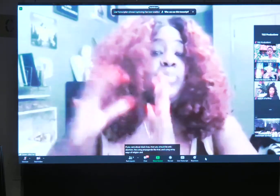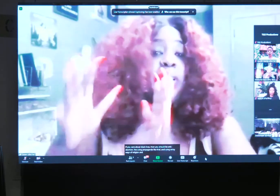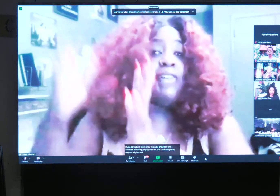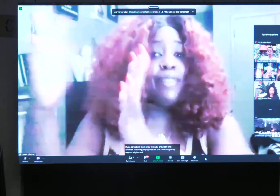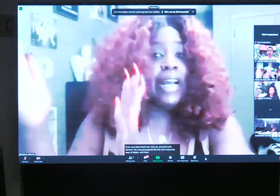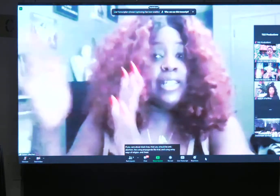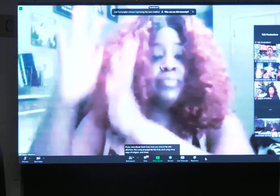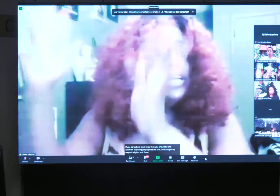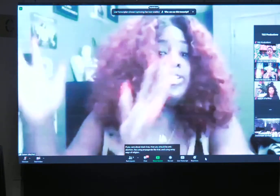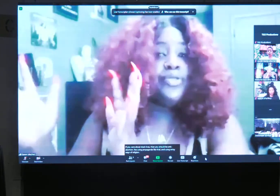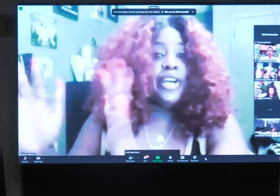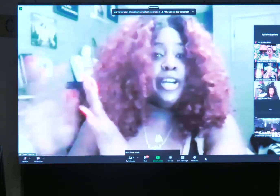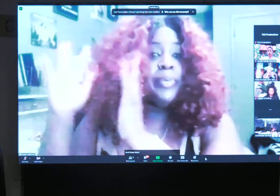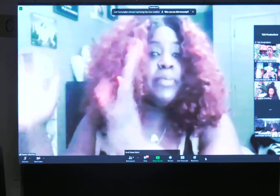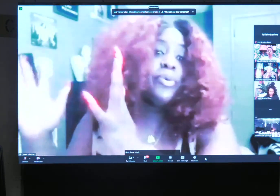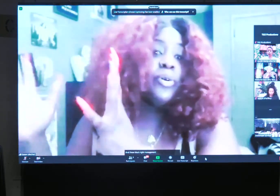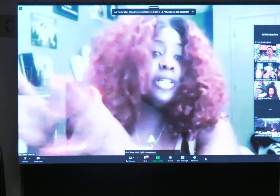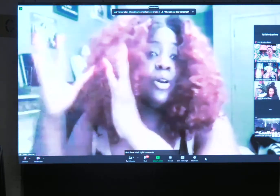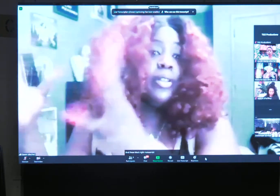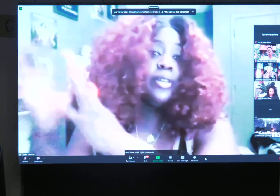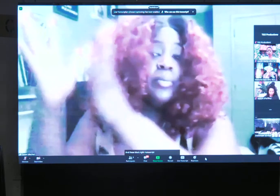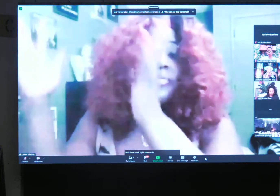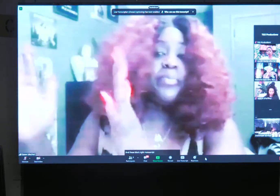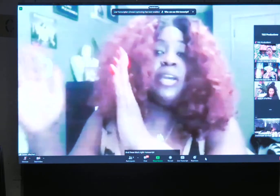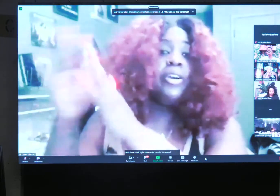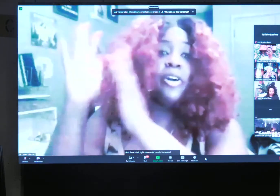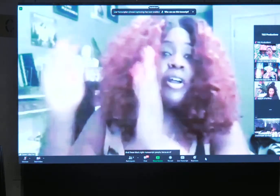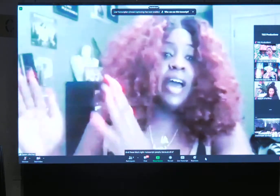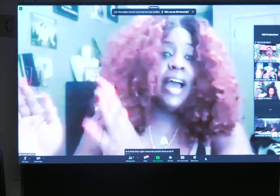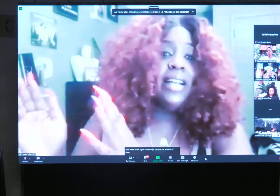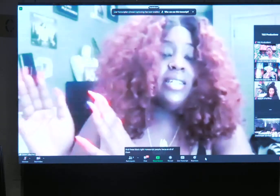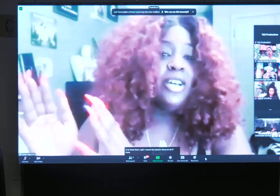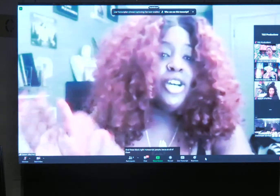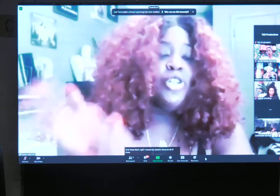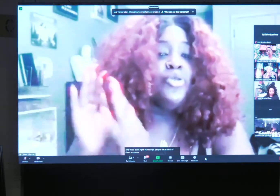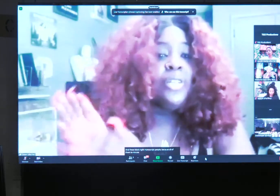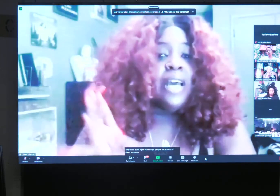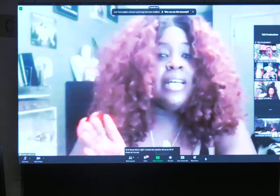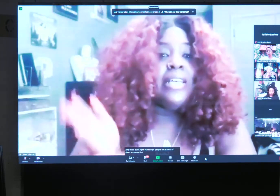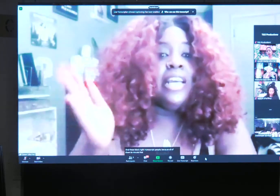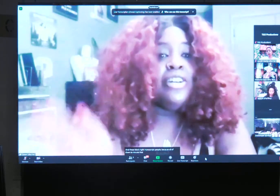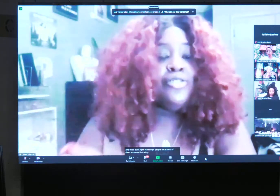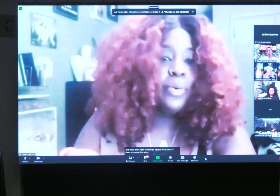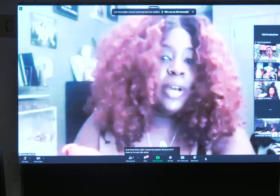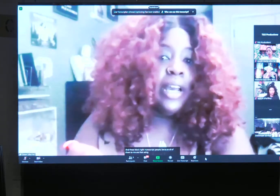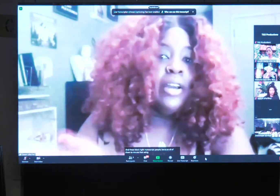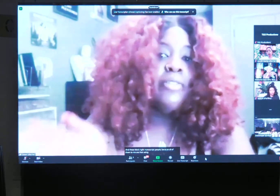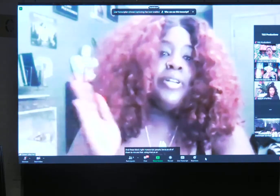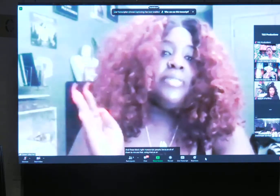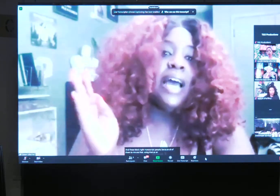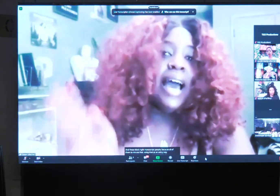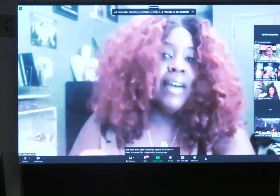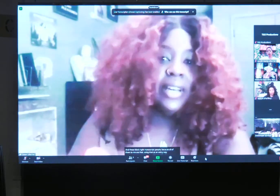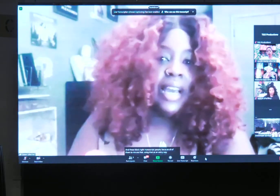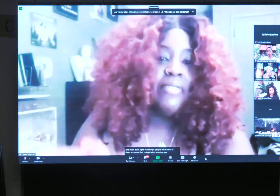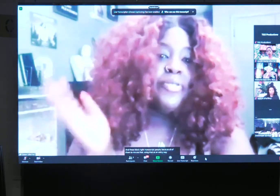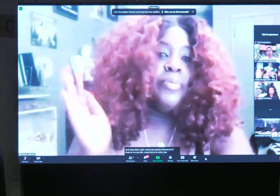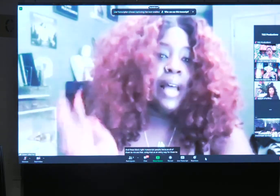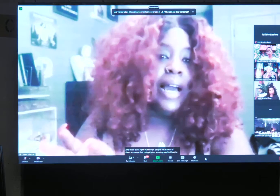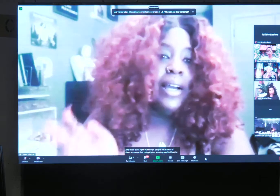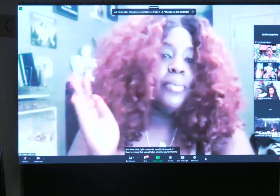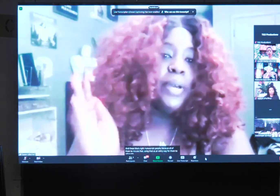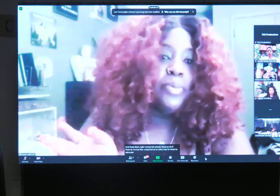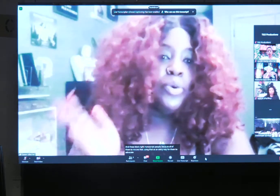these Black right manosphere people, because all of them to me are that, using that as an entryway for them to advocate